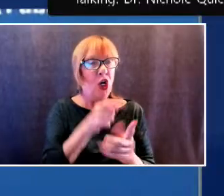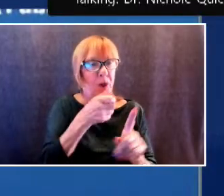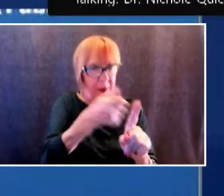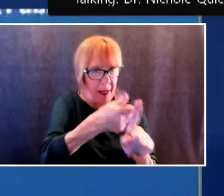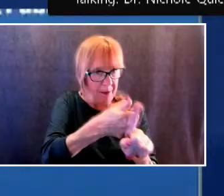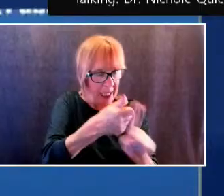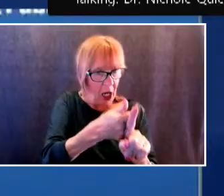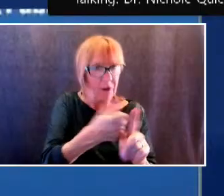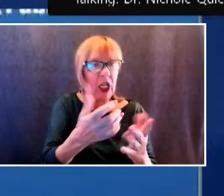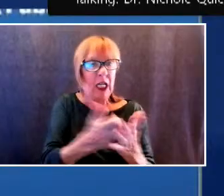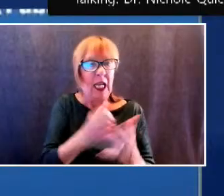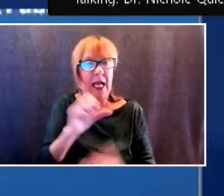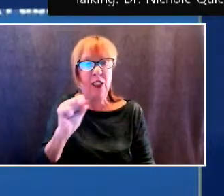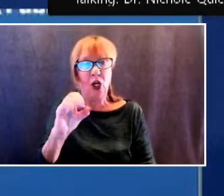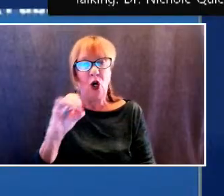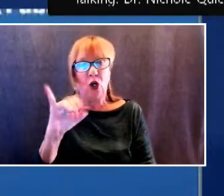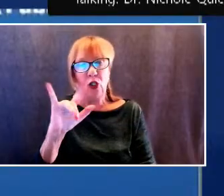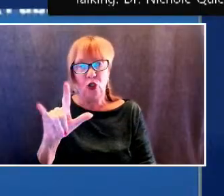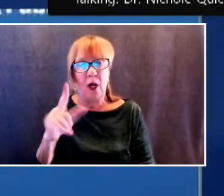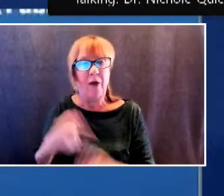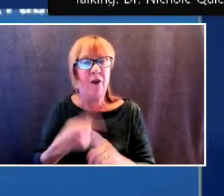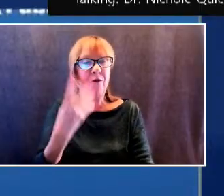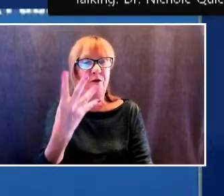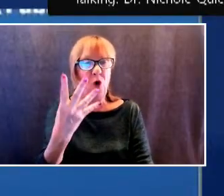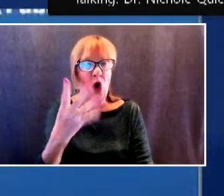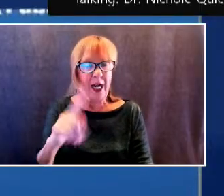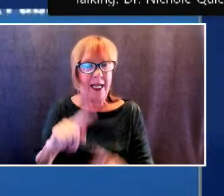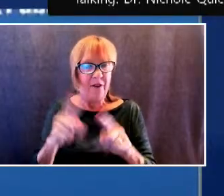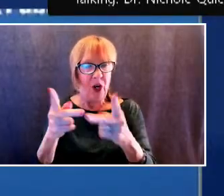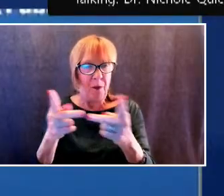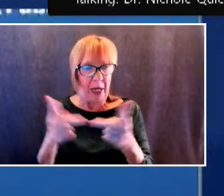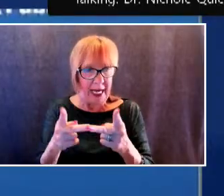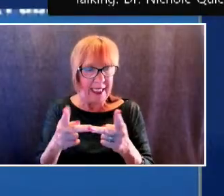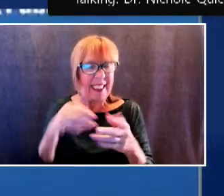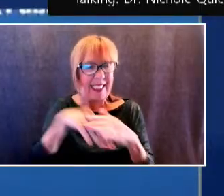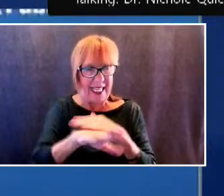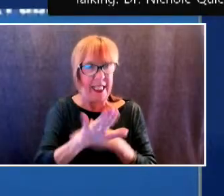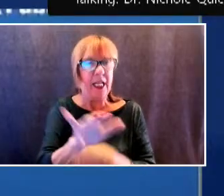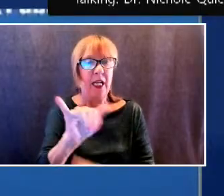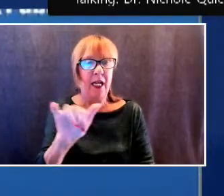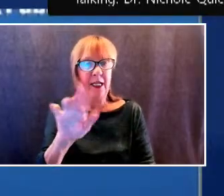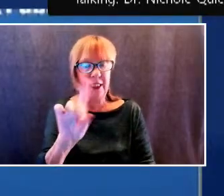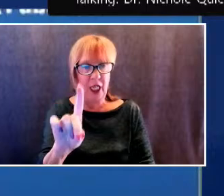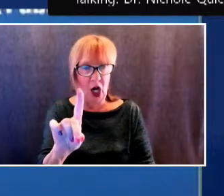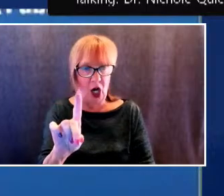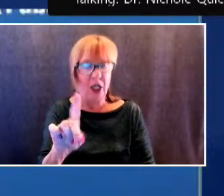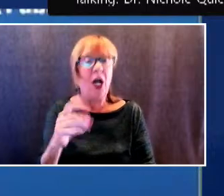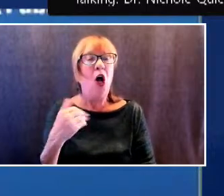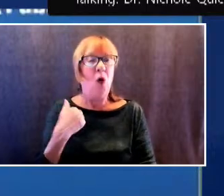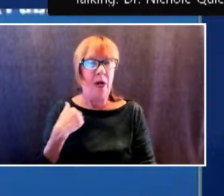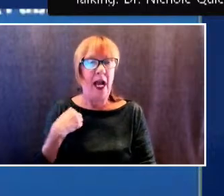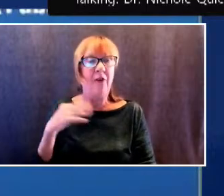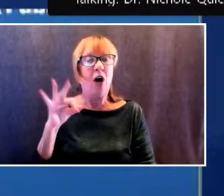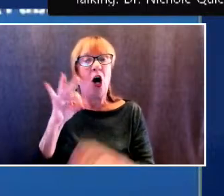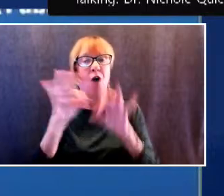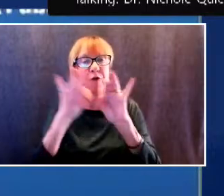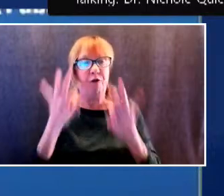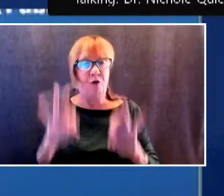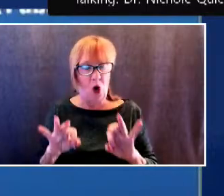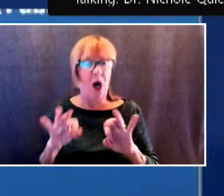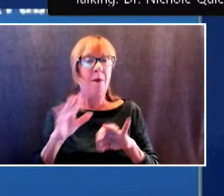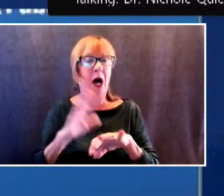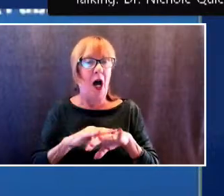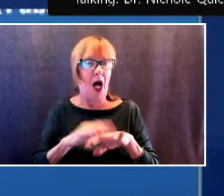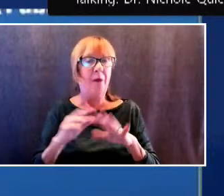yard. There is detailed collection information on the website. There's a submission form that you will fill out. Those soil samples are brought